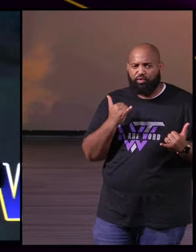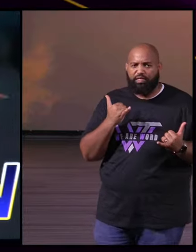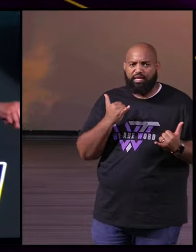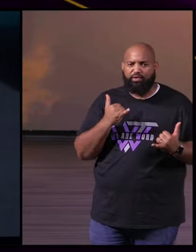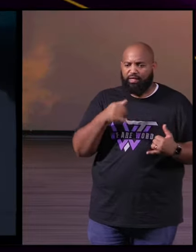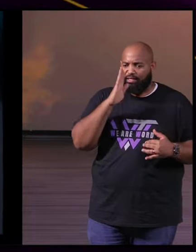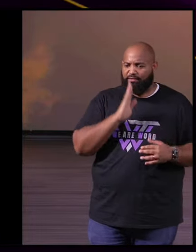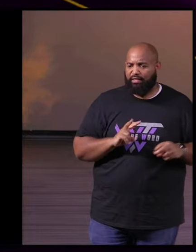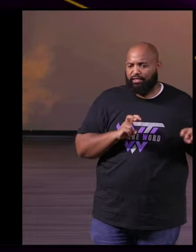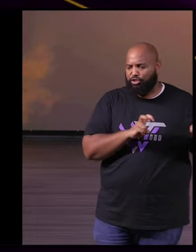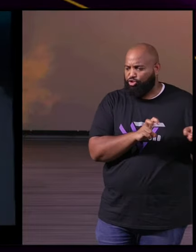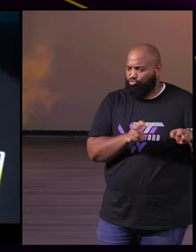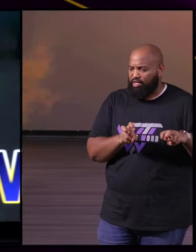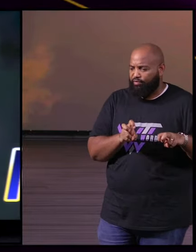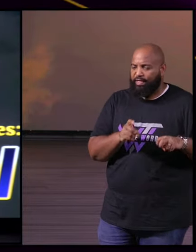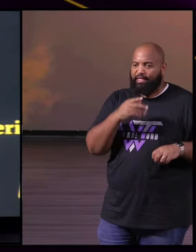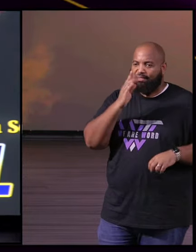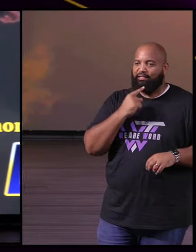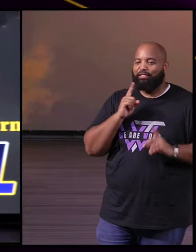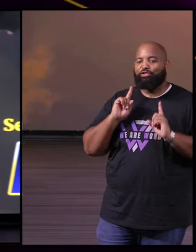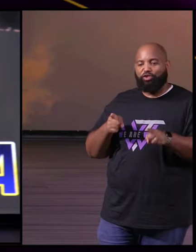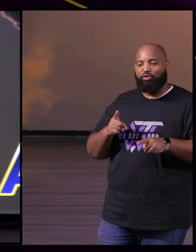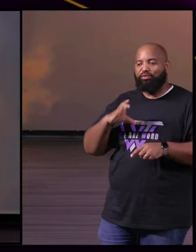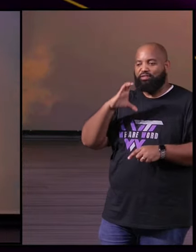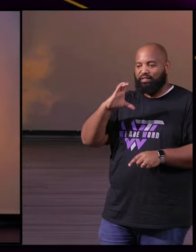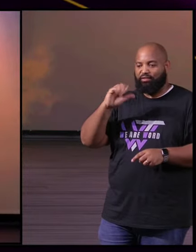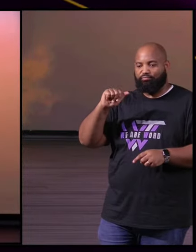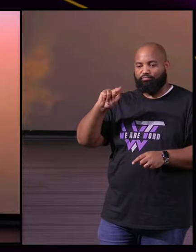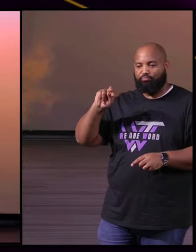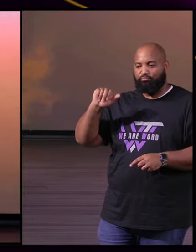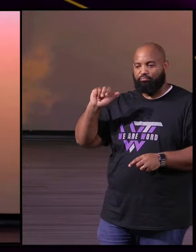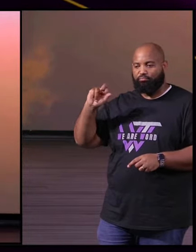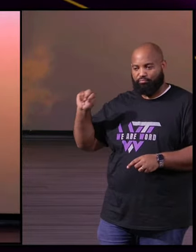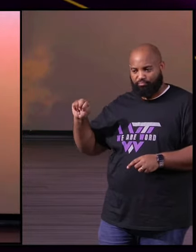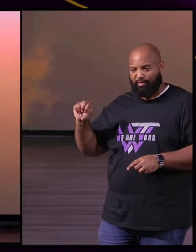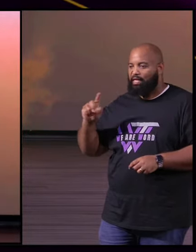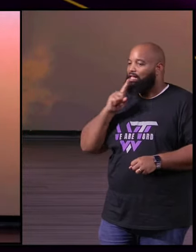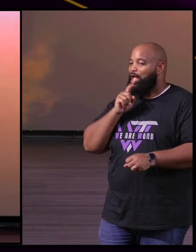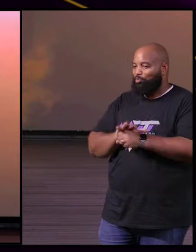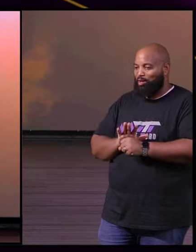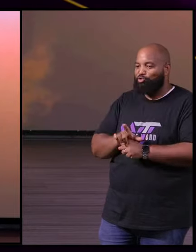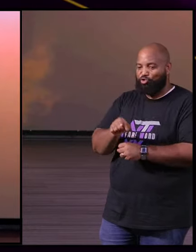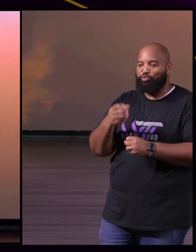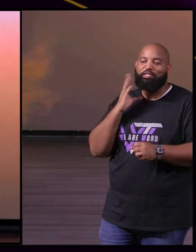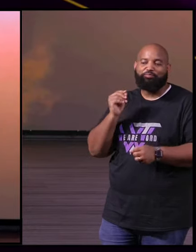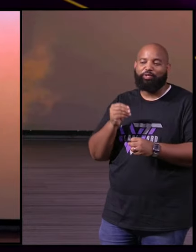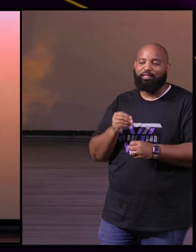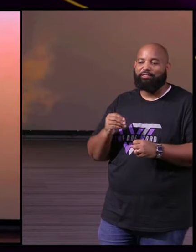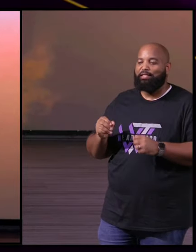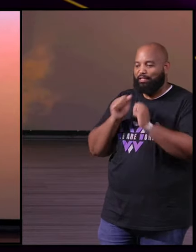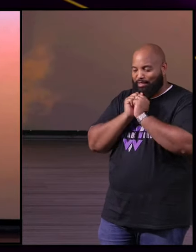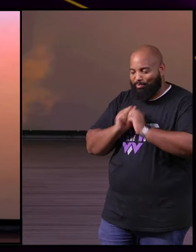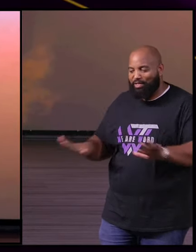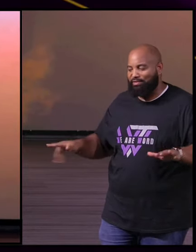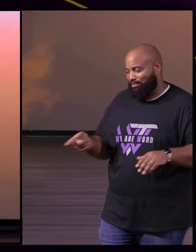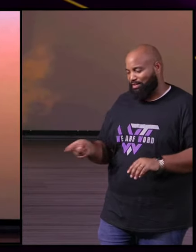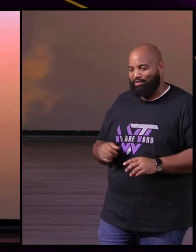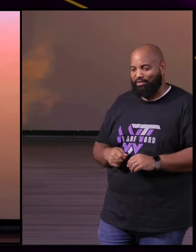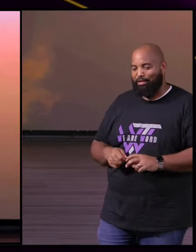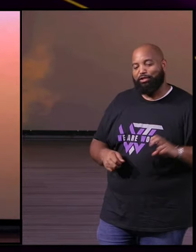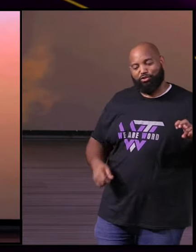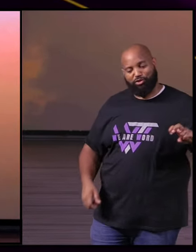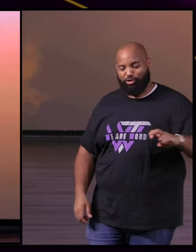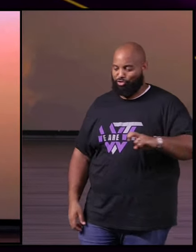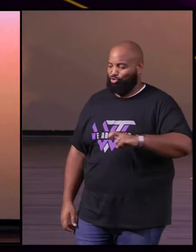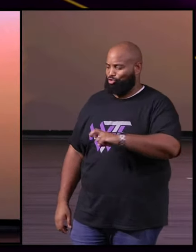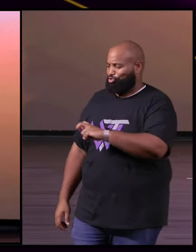and there's a famine there. Here's the problem, y'all. The problem is the man of faith does not trust God to let